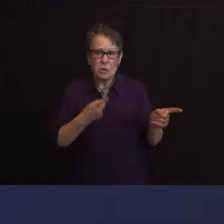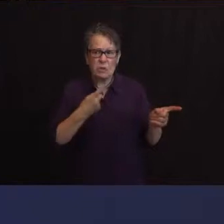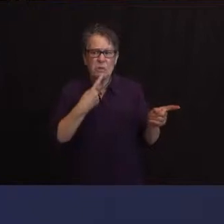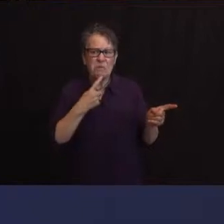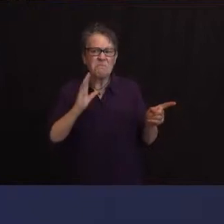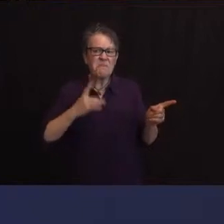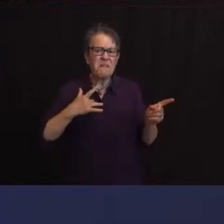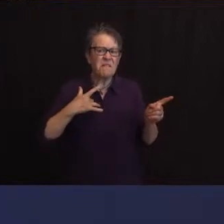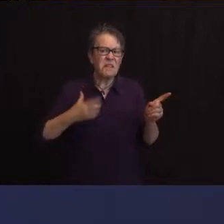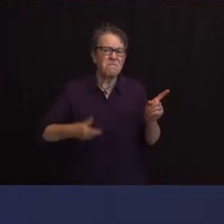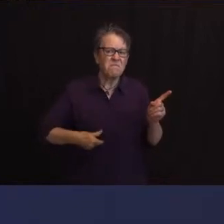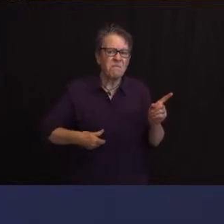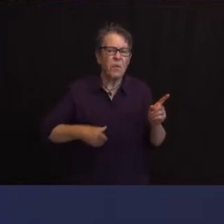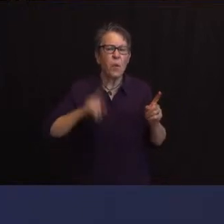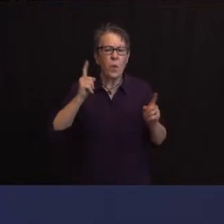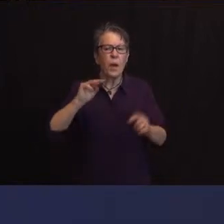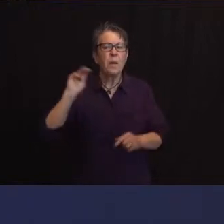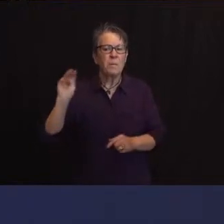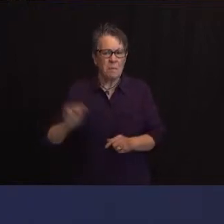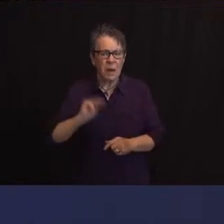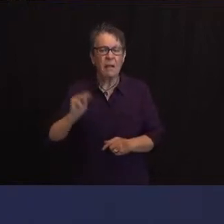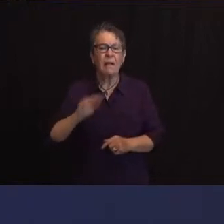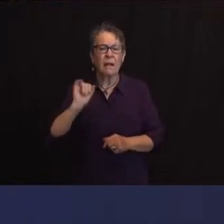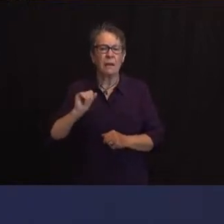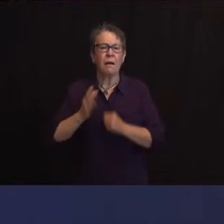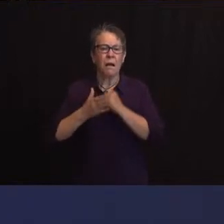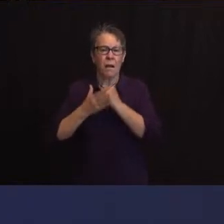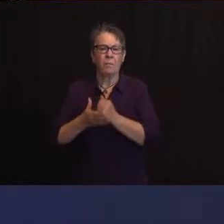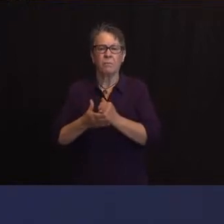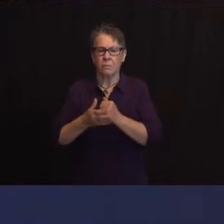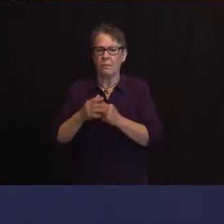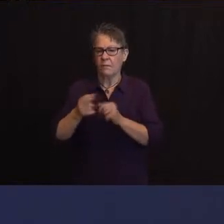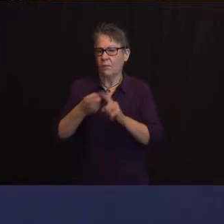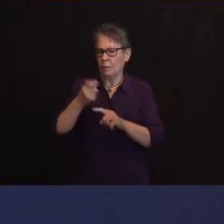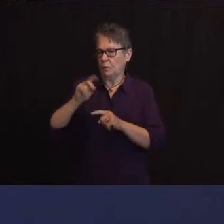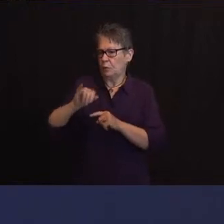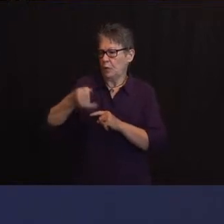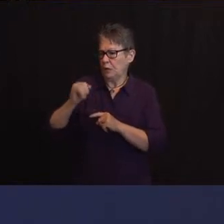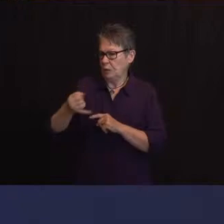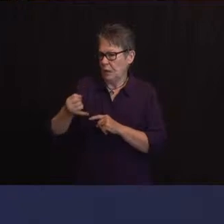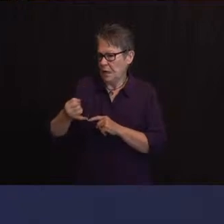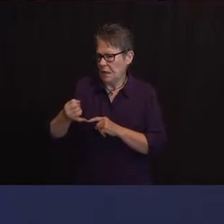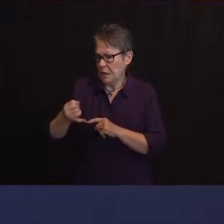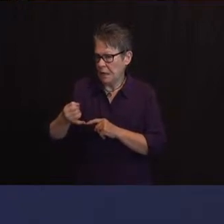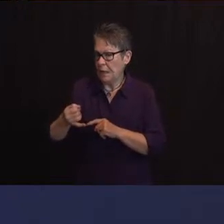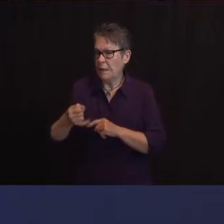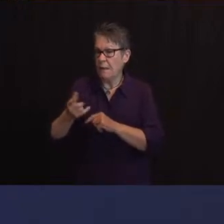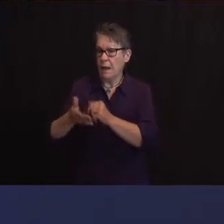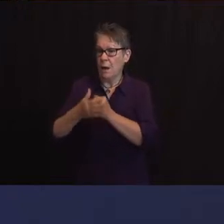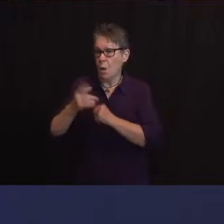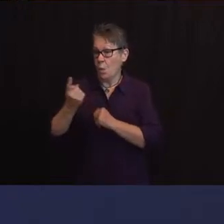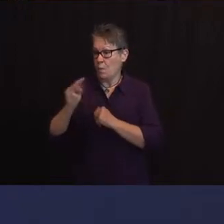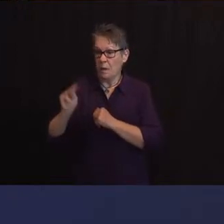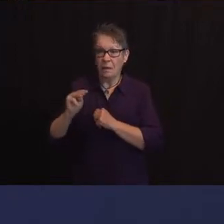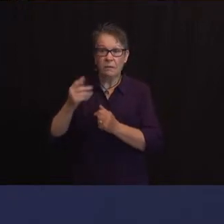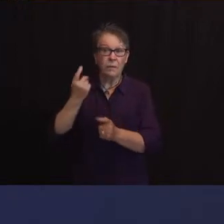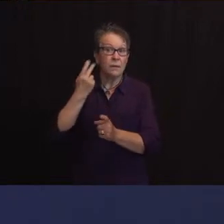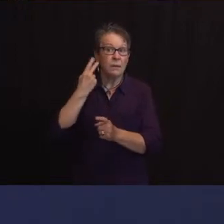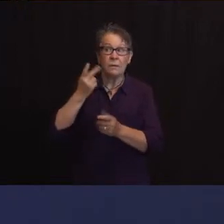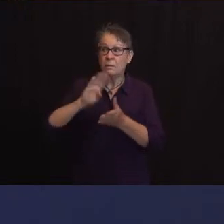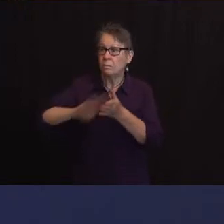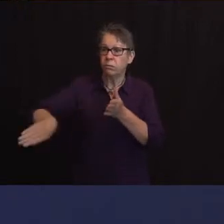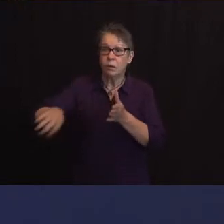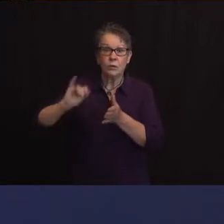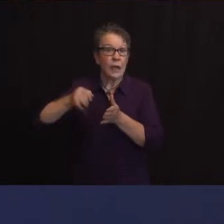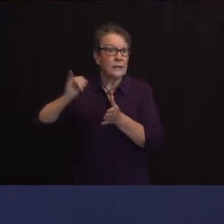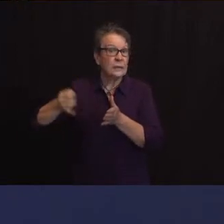objective. If you back that 1 million out, and then everyone else is on a 2-shot regime, if you bear with me on the math, you have to